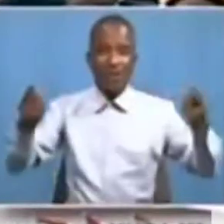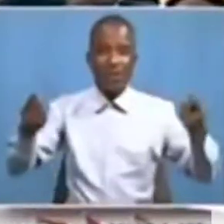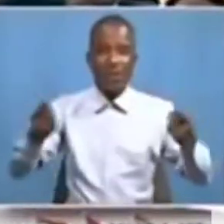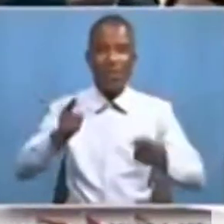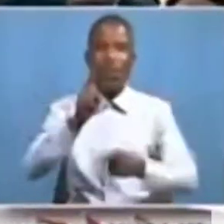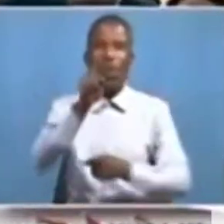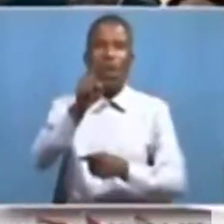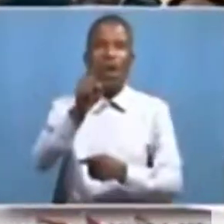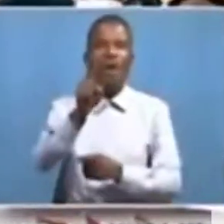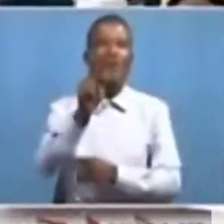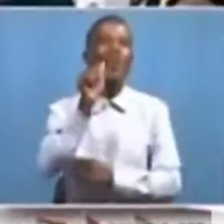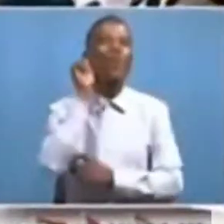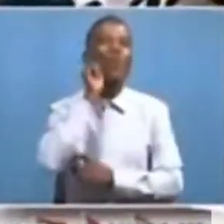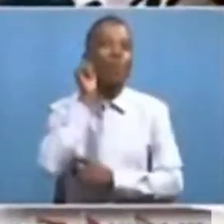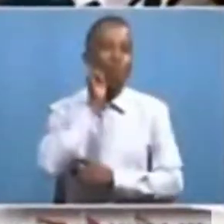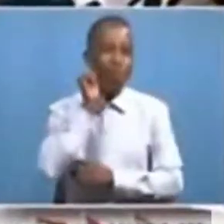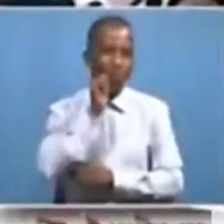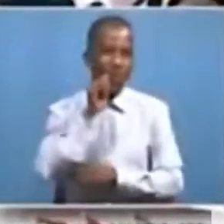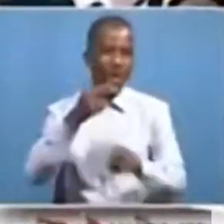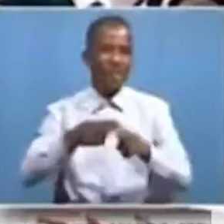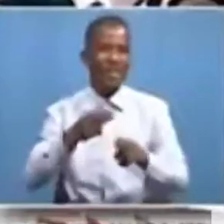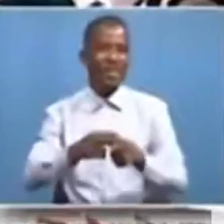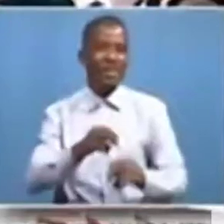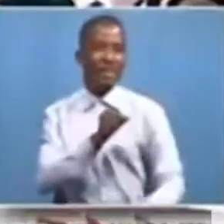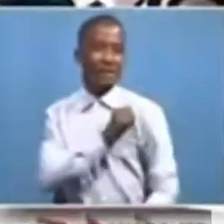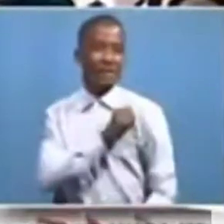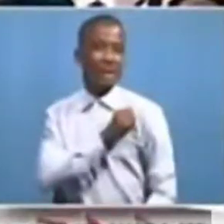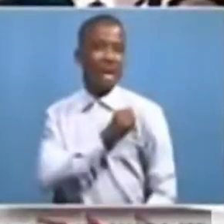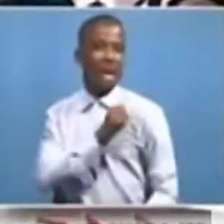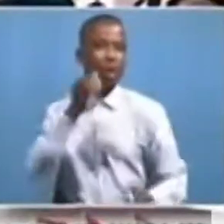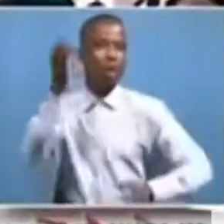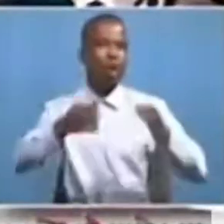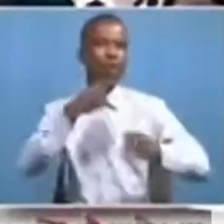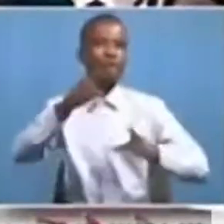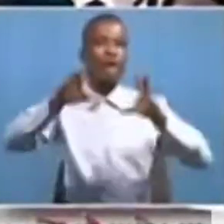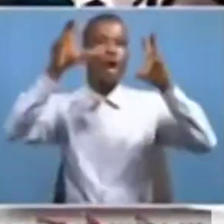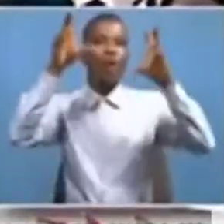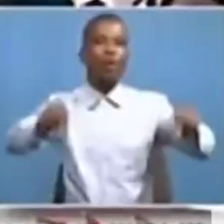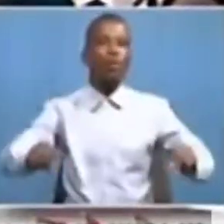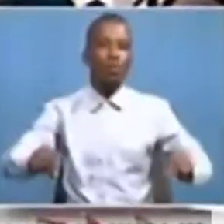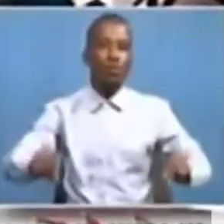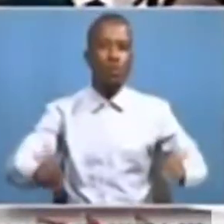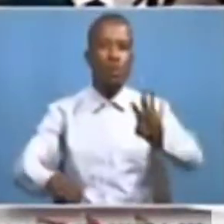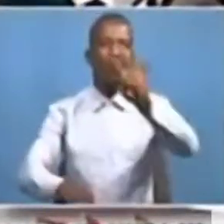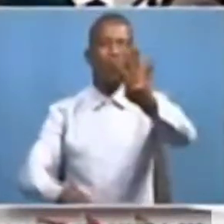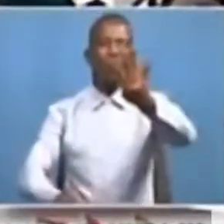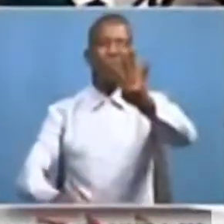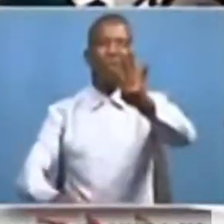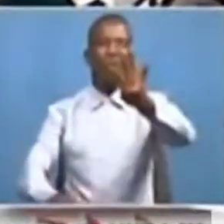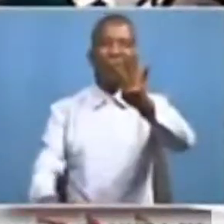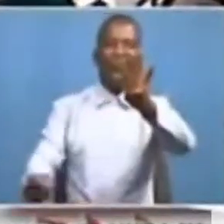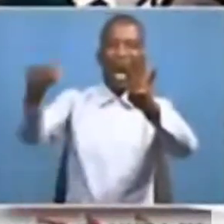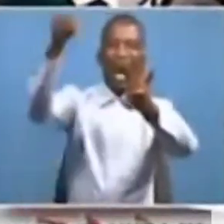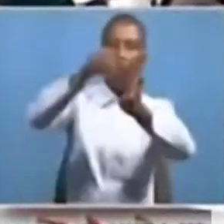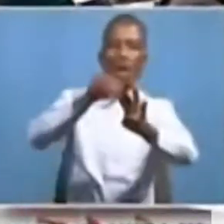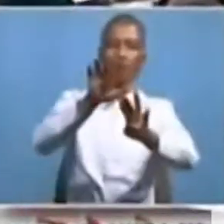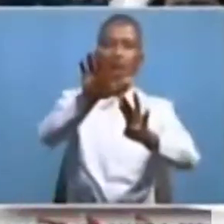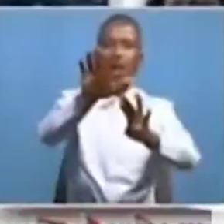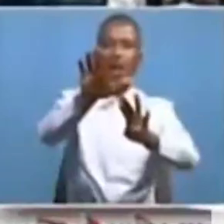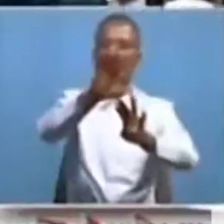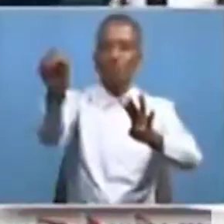Sheila Minka Proma when the court said no, we couldn't have more than 4. because of the COVID protocol.